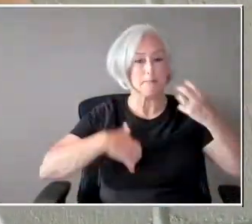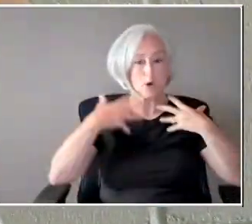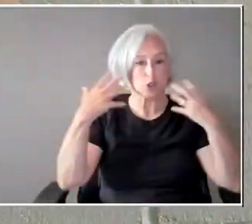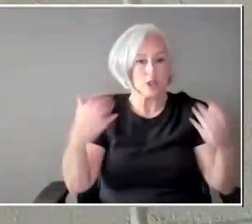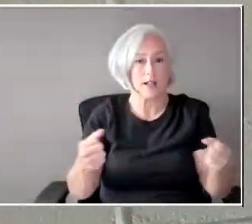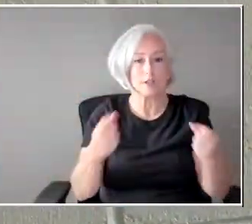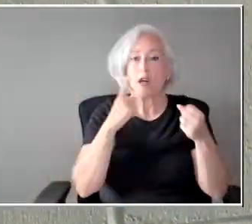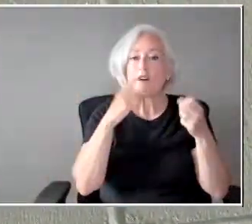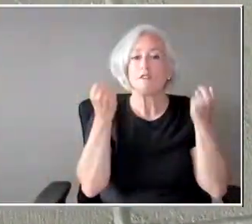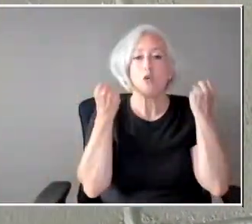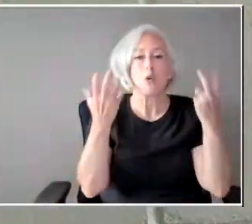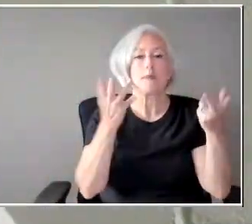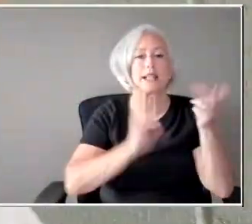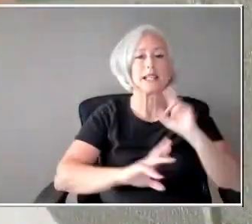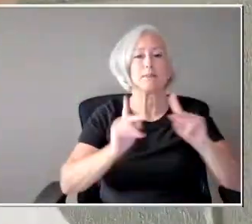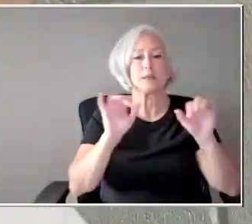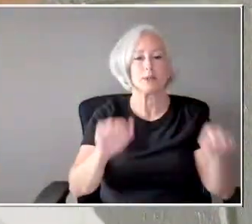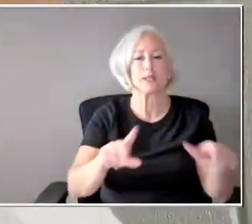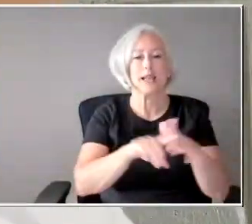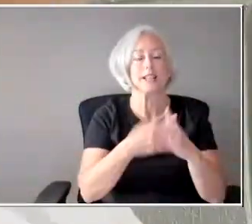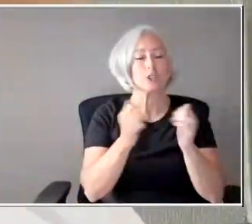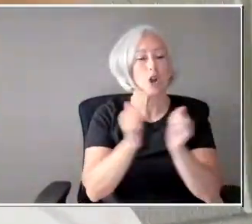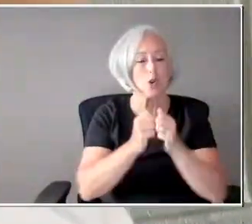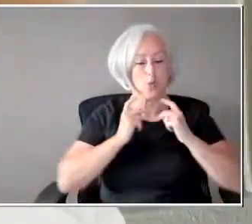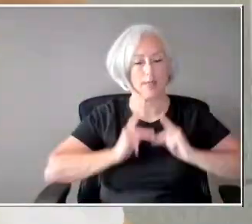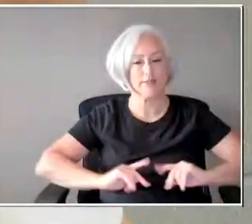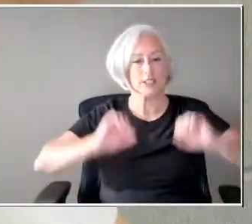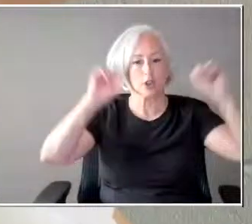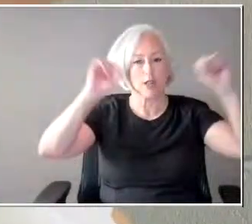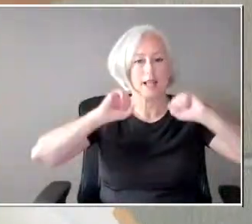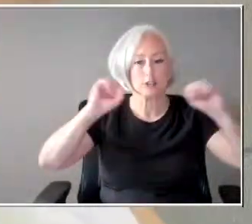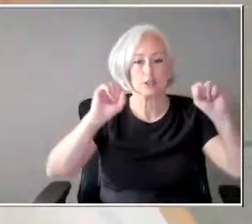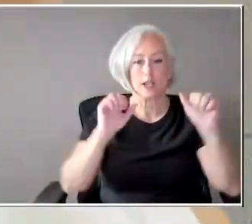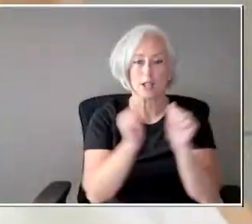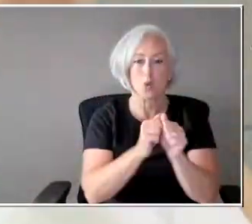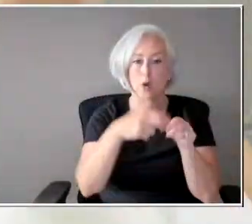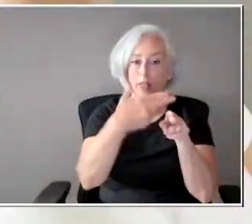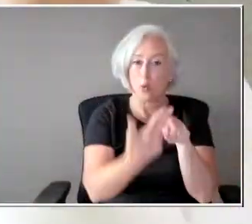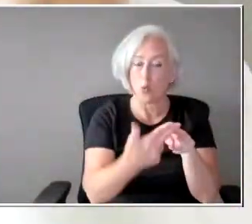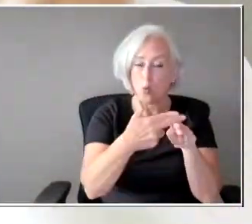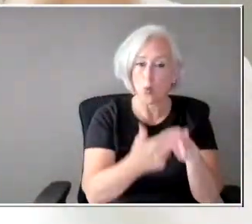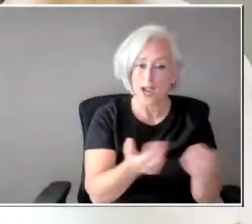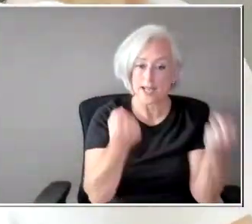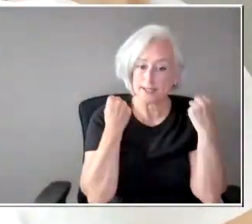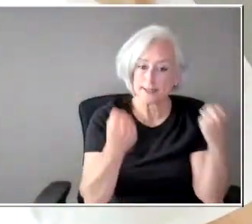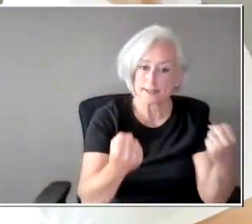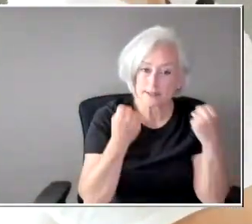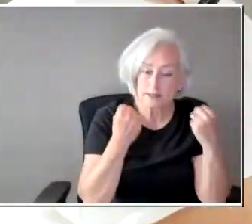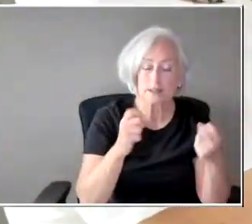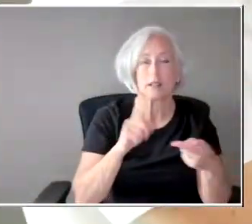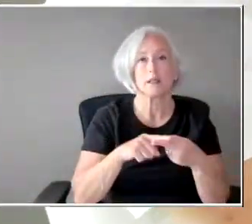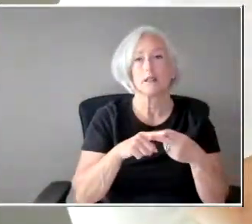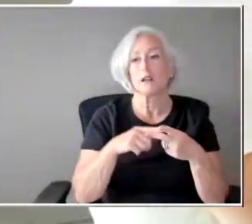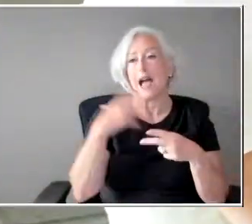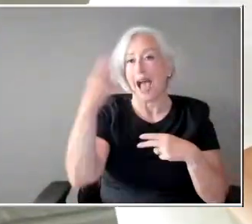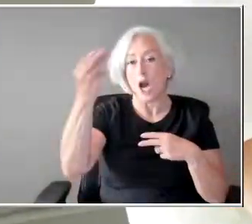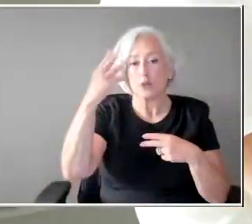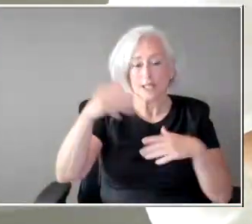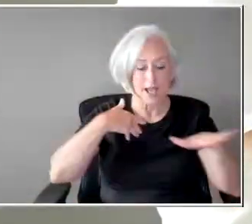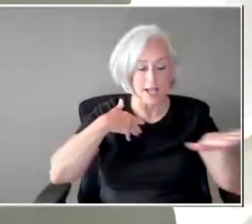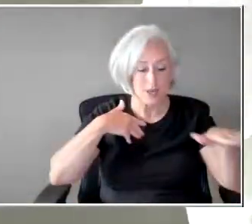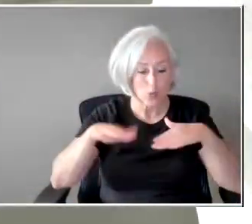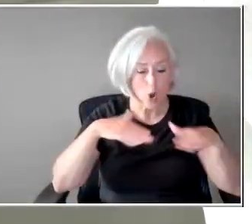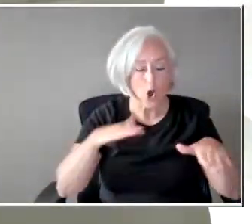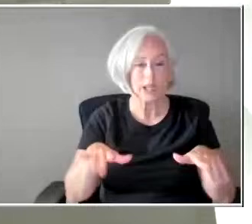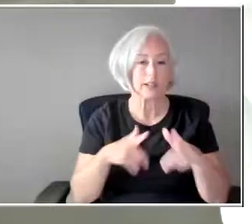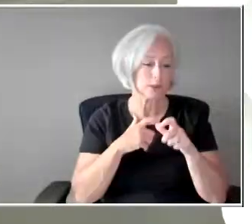with physical exercise. Whether it's weight work, whether it's walking or running outside or doing sprints, or whether it's